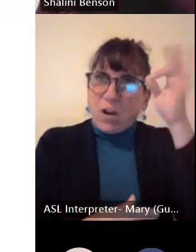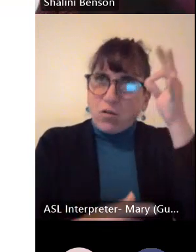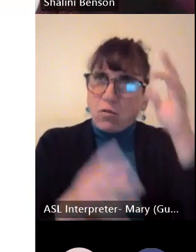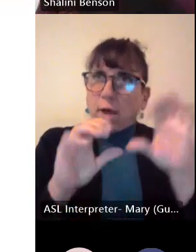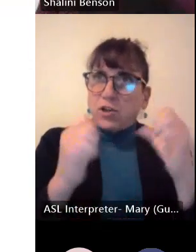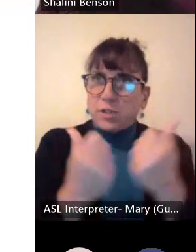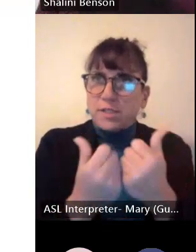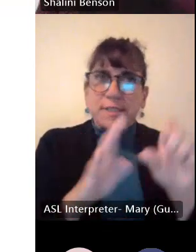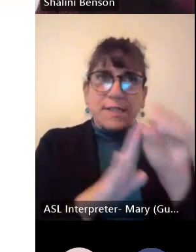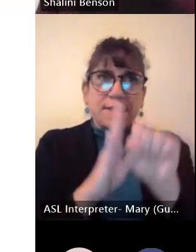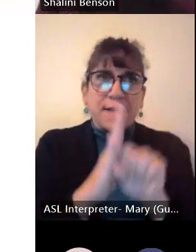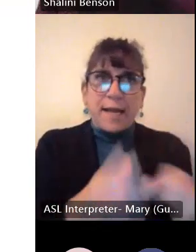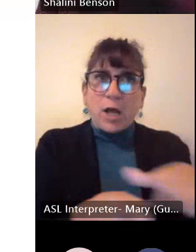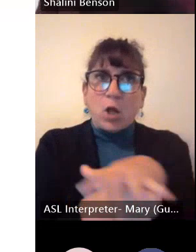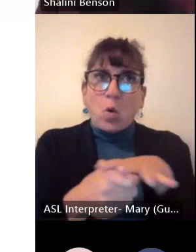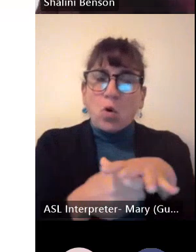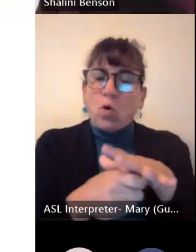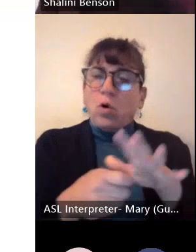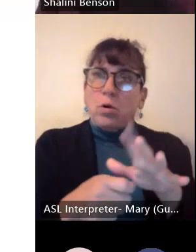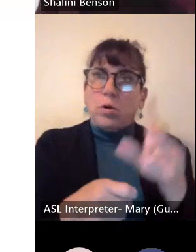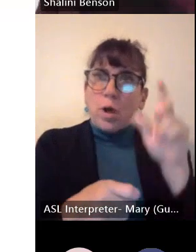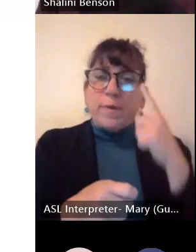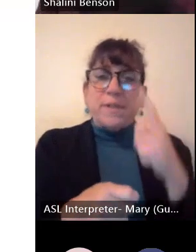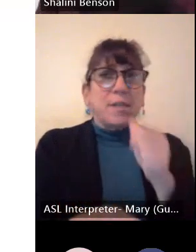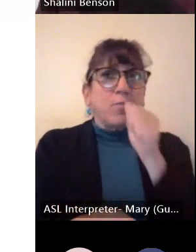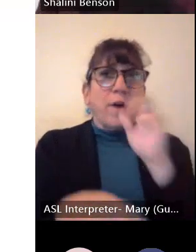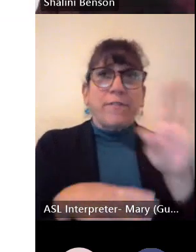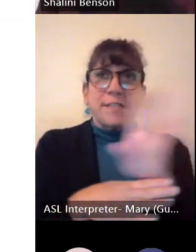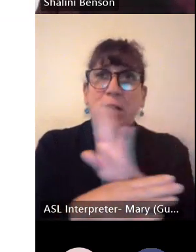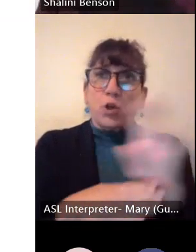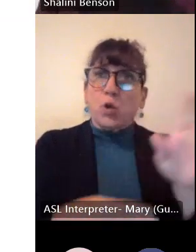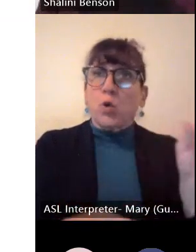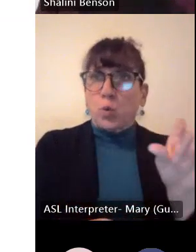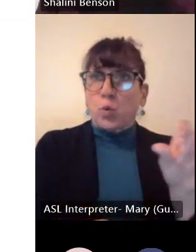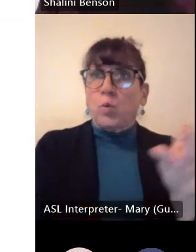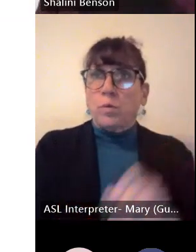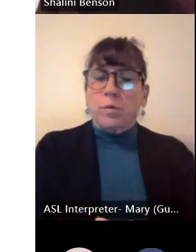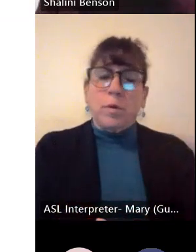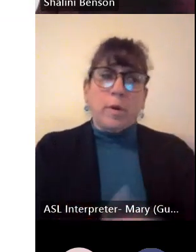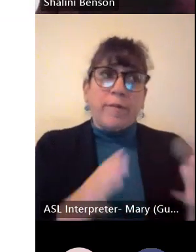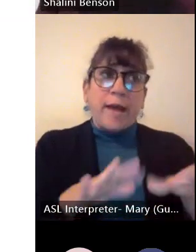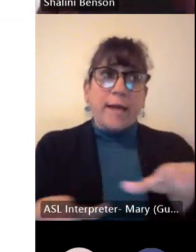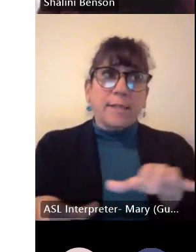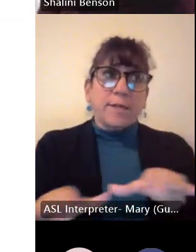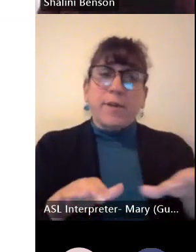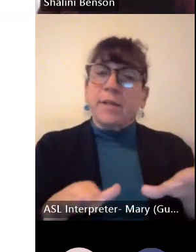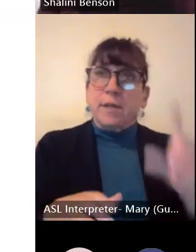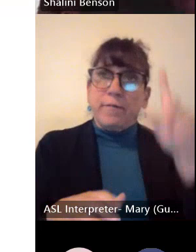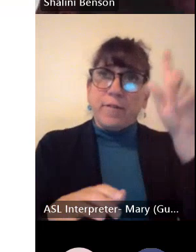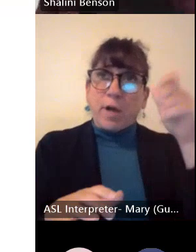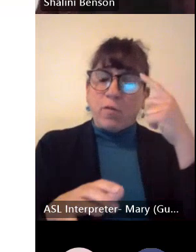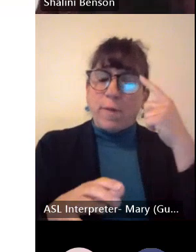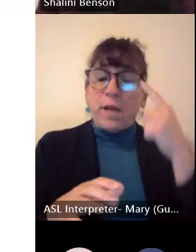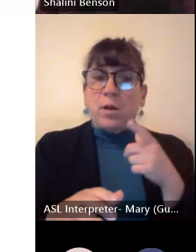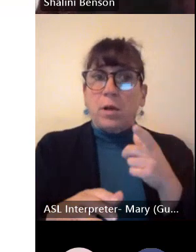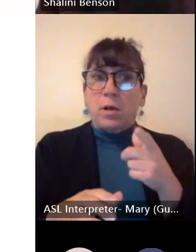as with state and local governments and the private sector. In looking at those activities, is the government